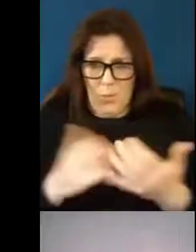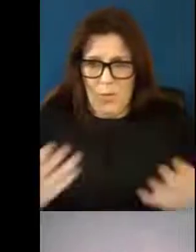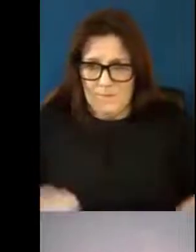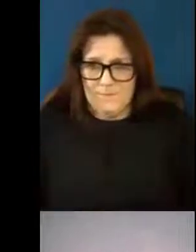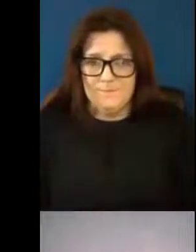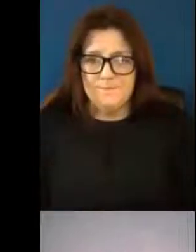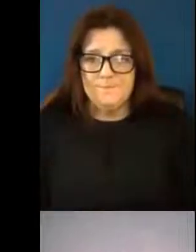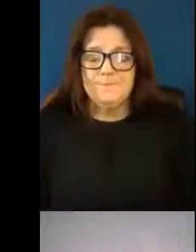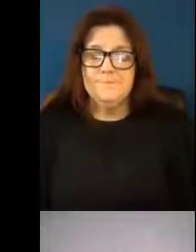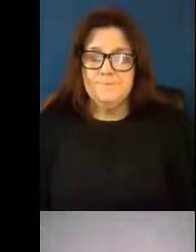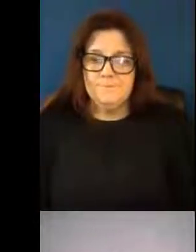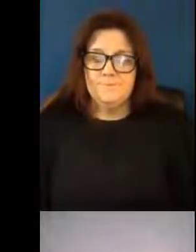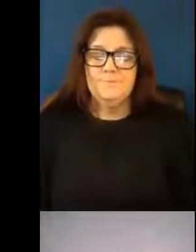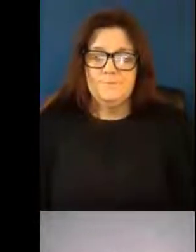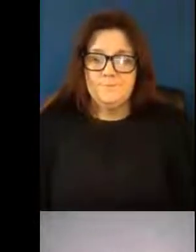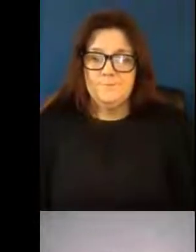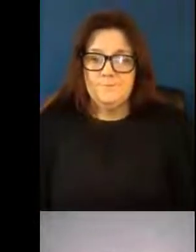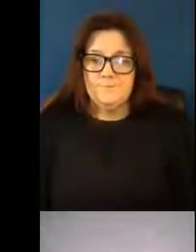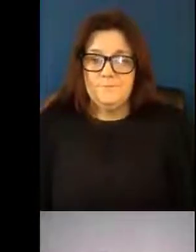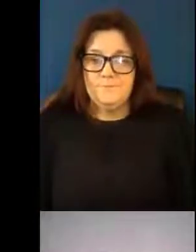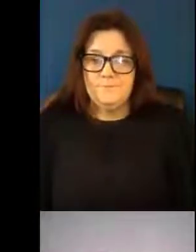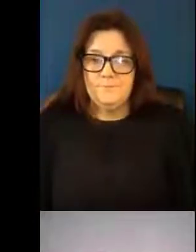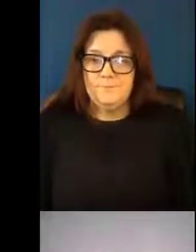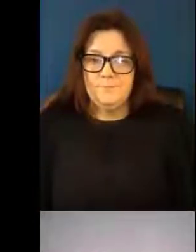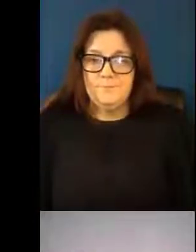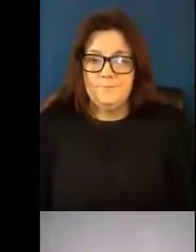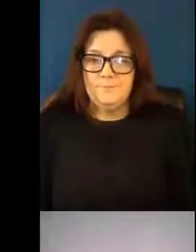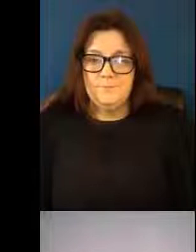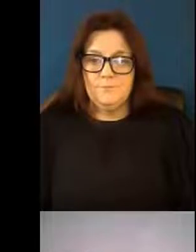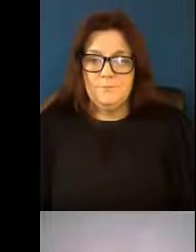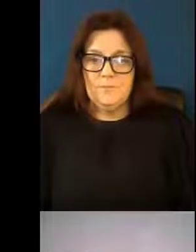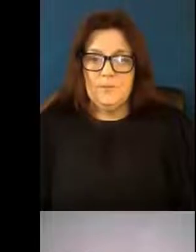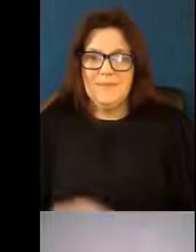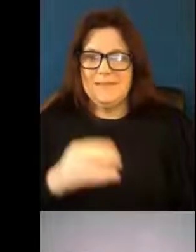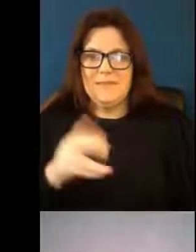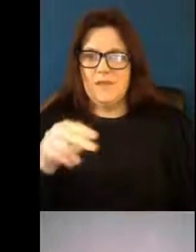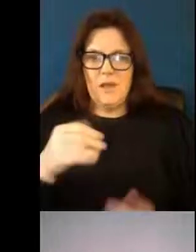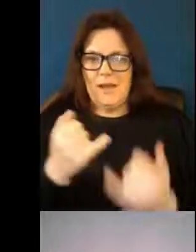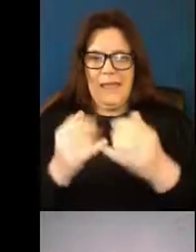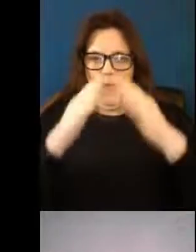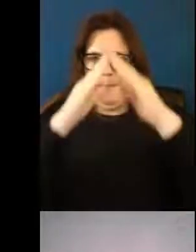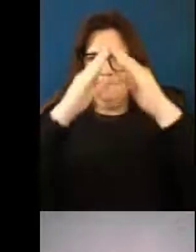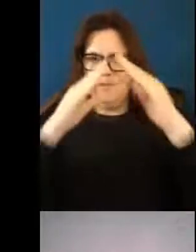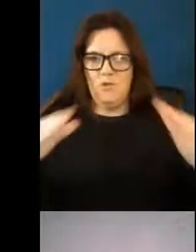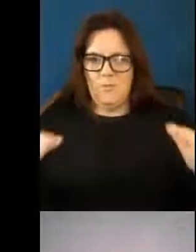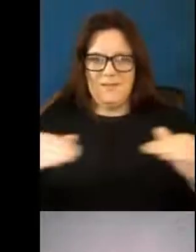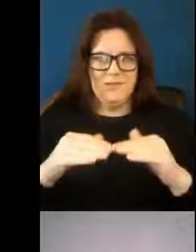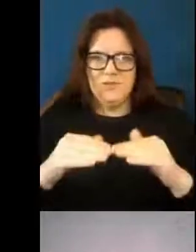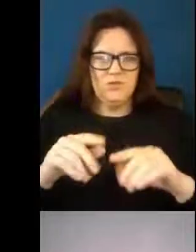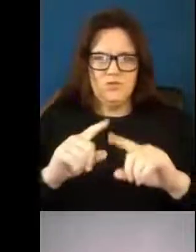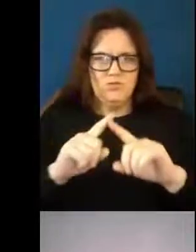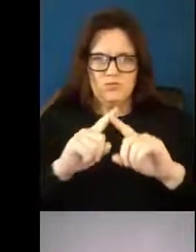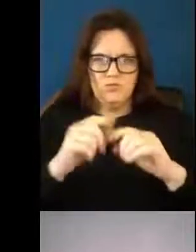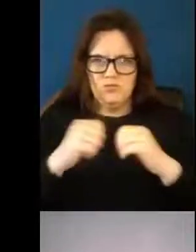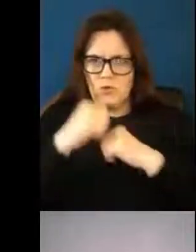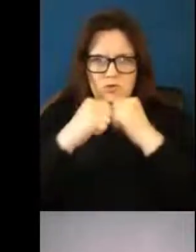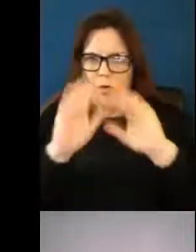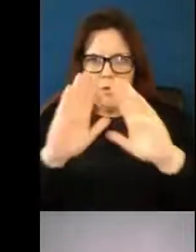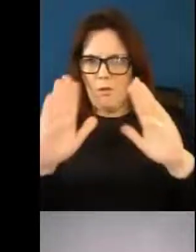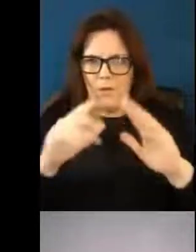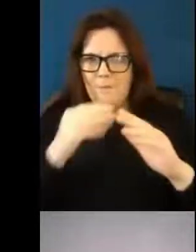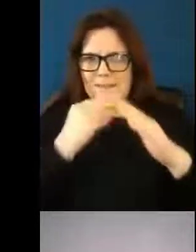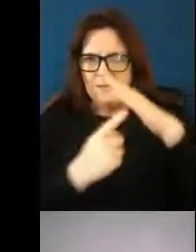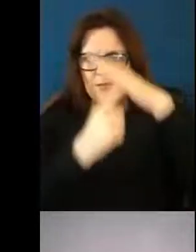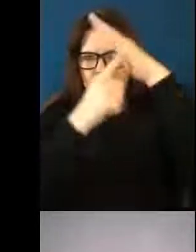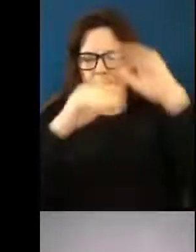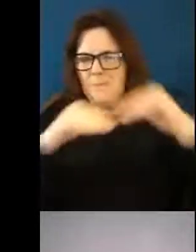necessity, and this is not a pyramidal kind of a structure. It's much